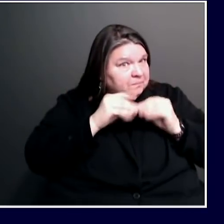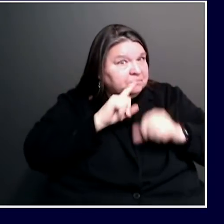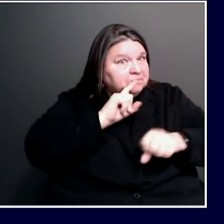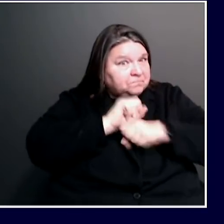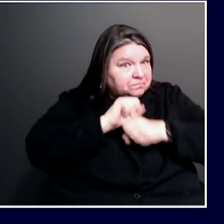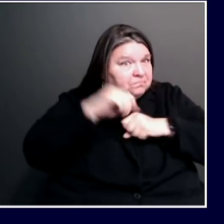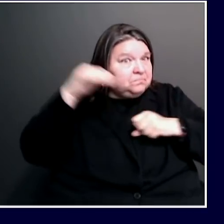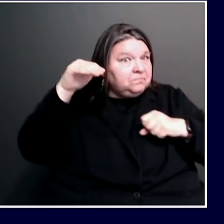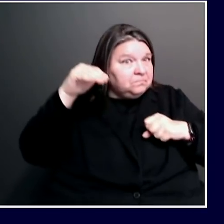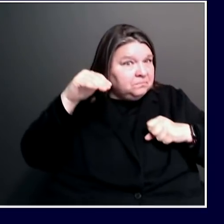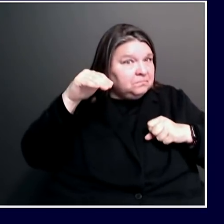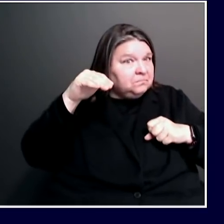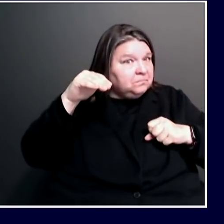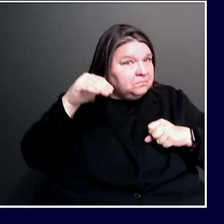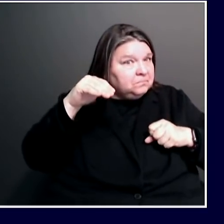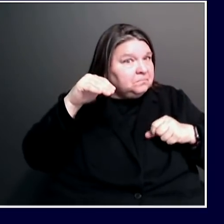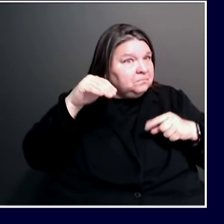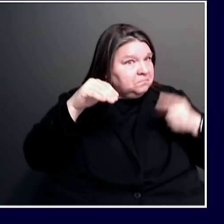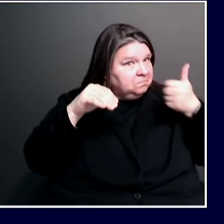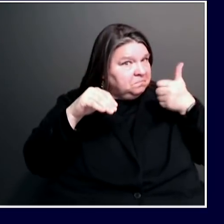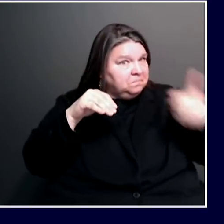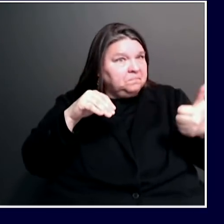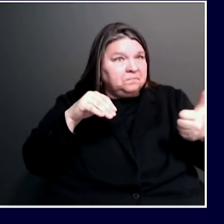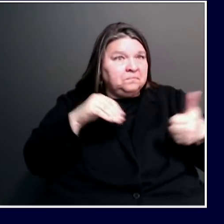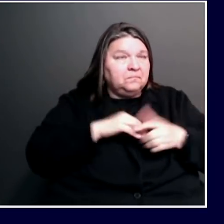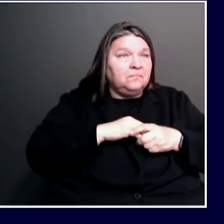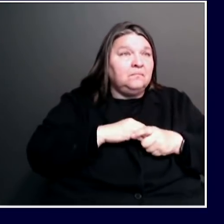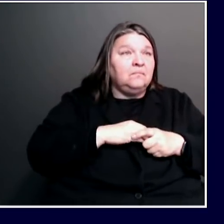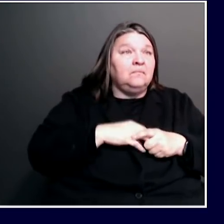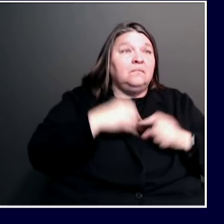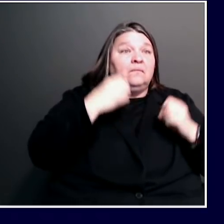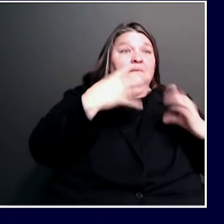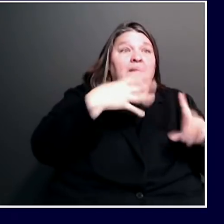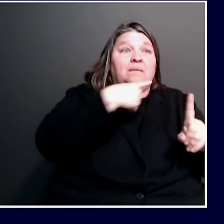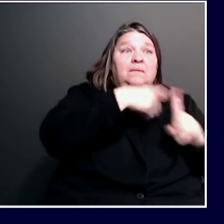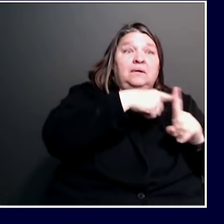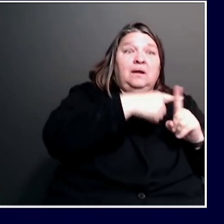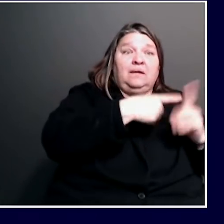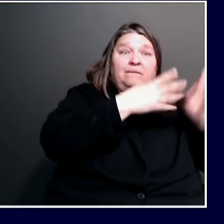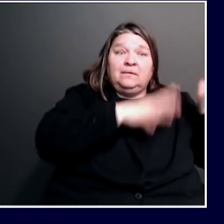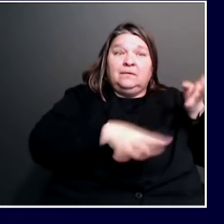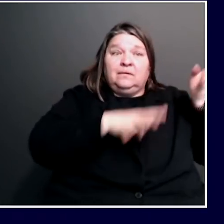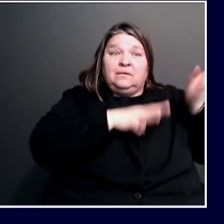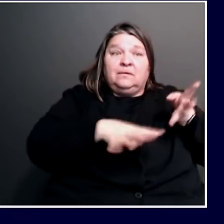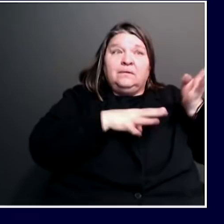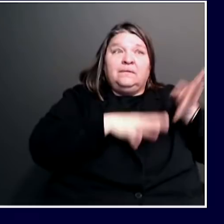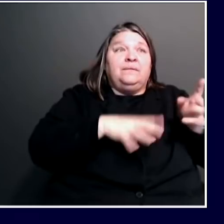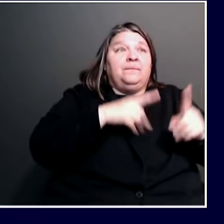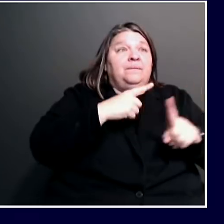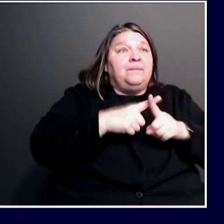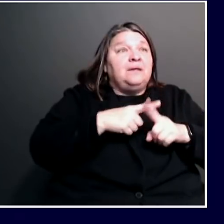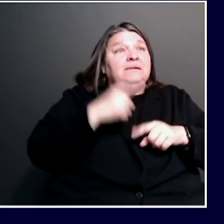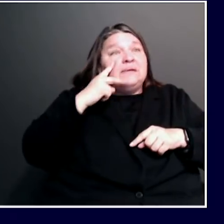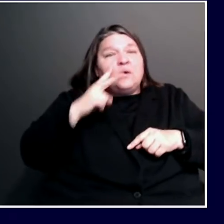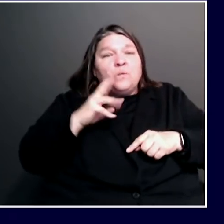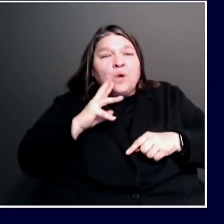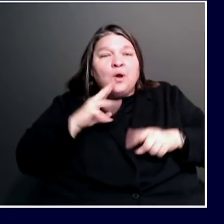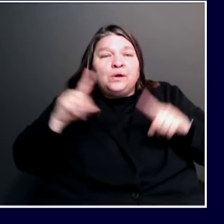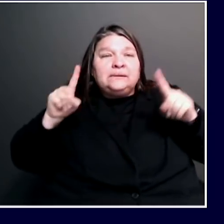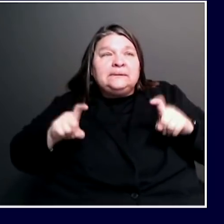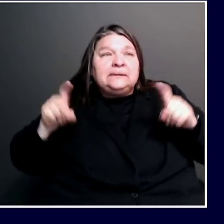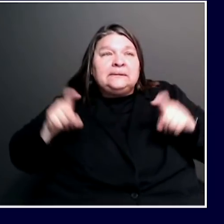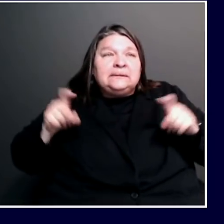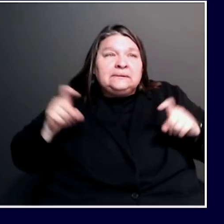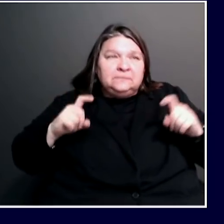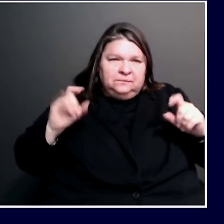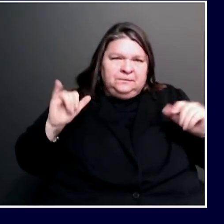positive tests coming in, as well as the data that we've started to see on wastewater screening. All of the signs are pointing in the right direction. Here's what